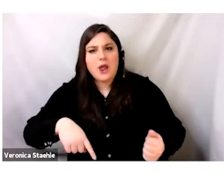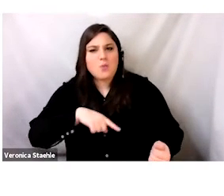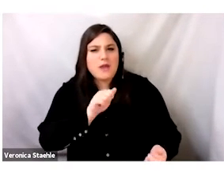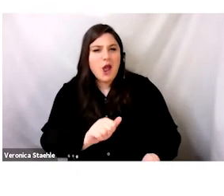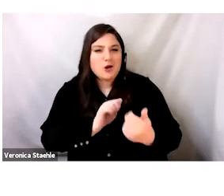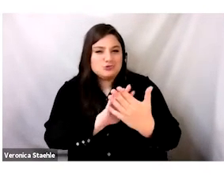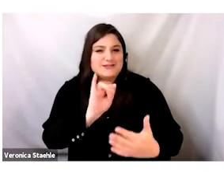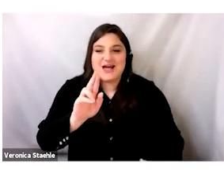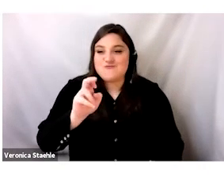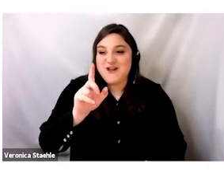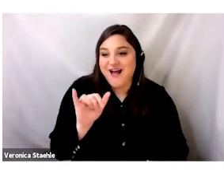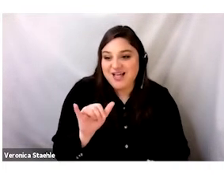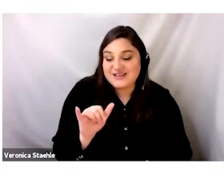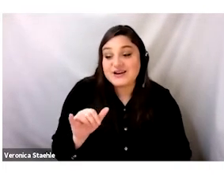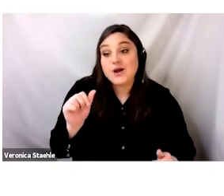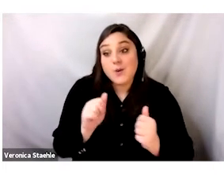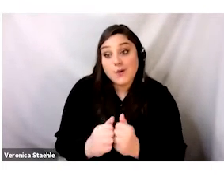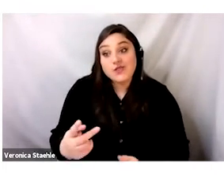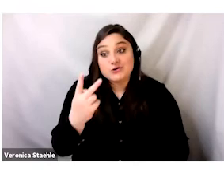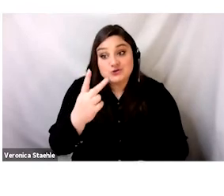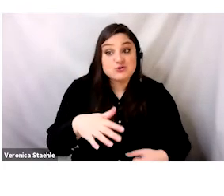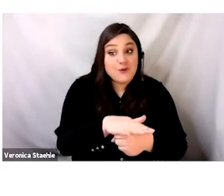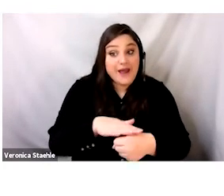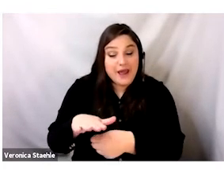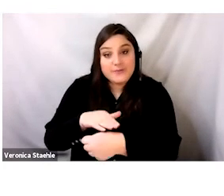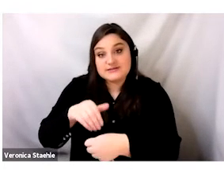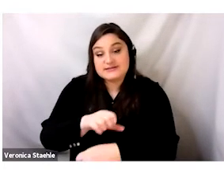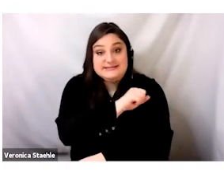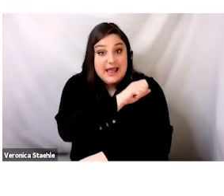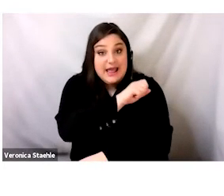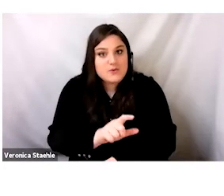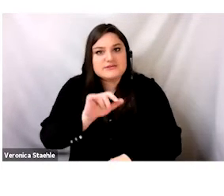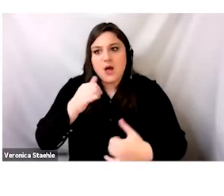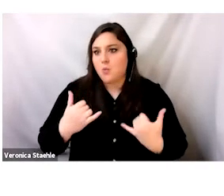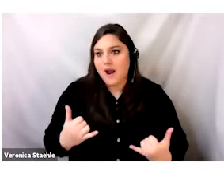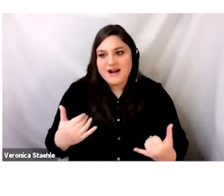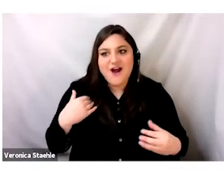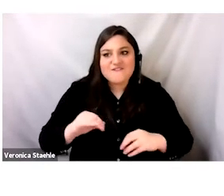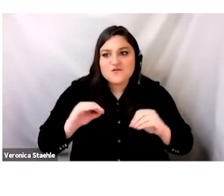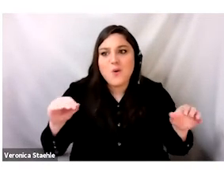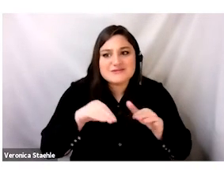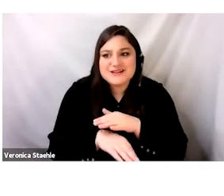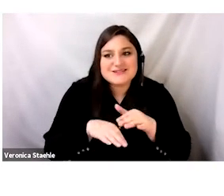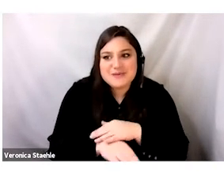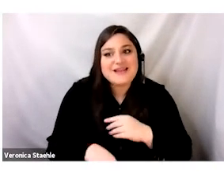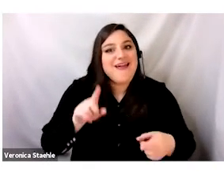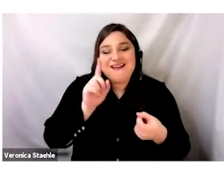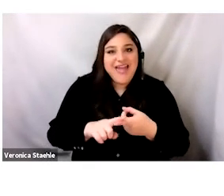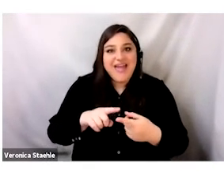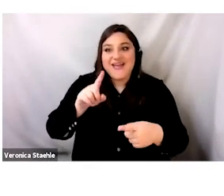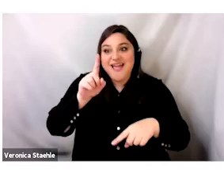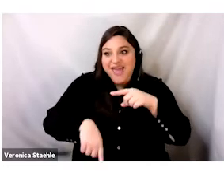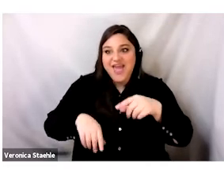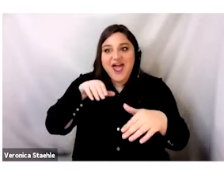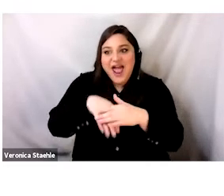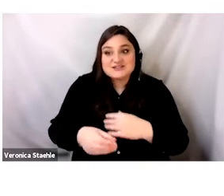are 2 neighborhoods in the St. Louis Promise Zone that do not have accessibility to an actual grocery store and